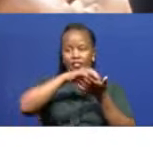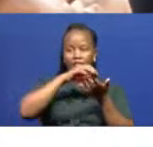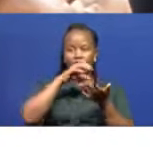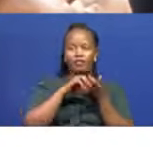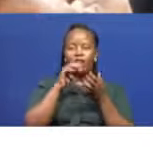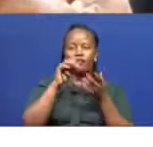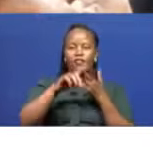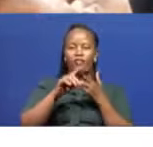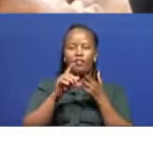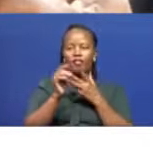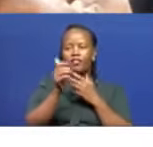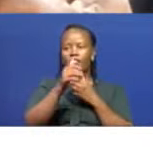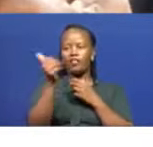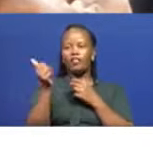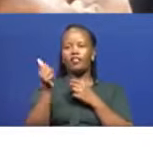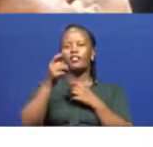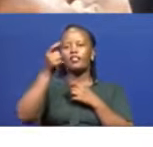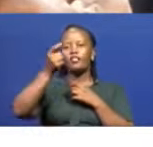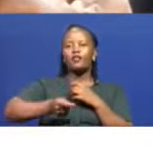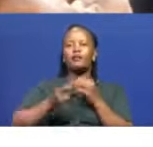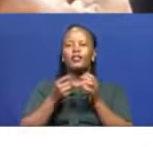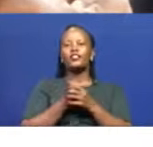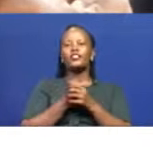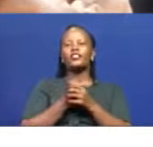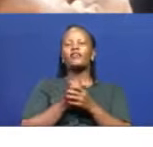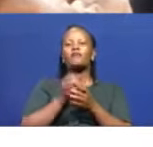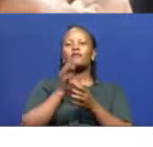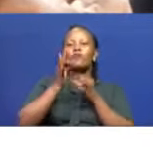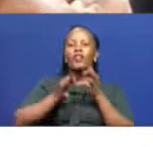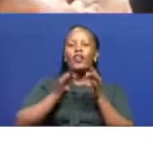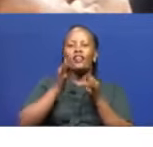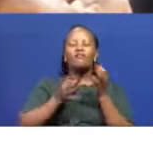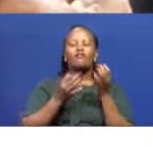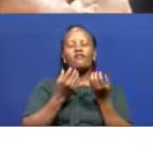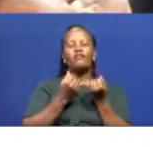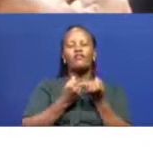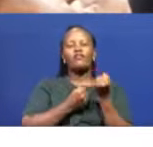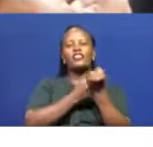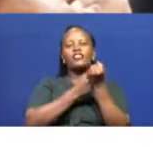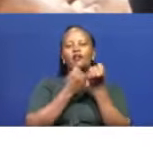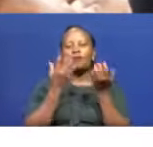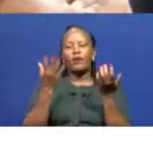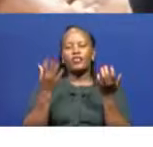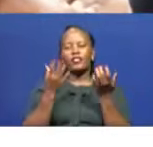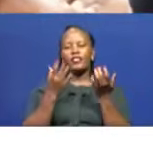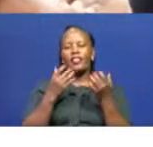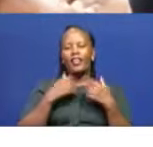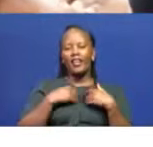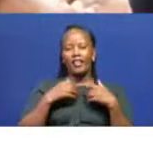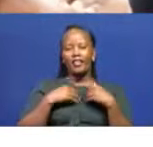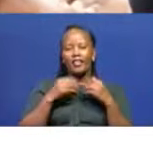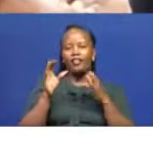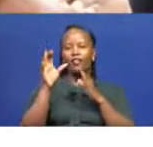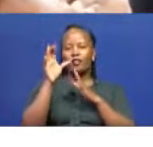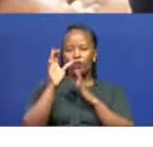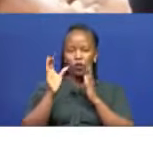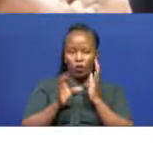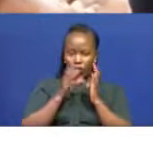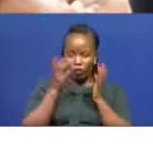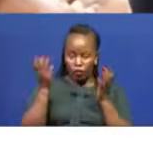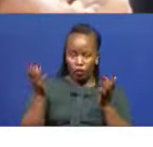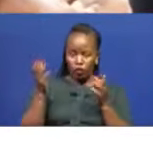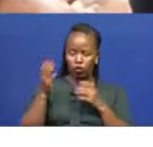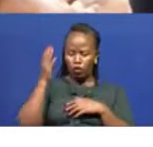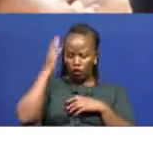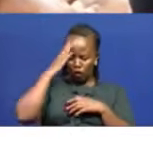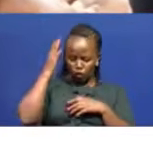for determination: whether the impeachment of the Deputy President met the constitutional threshold of a measure of